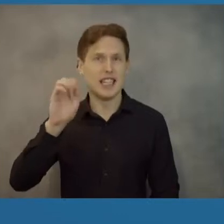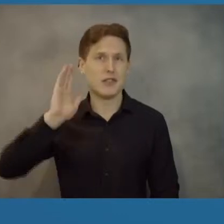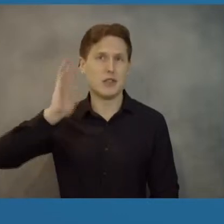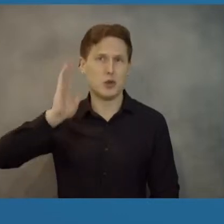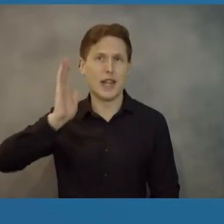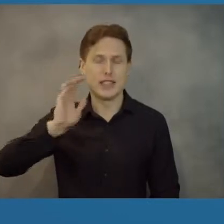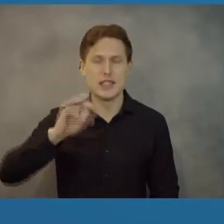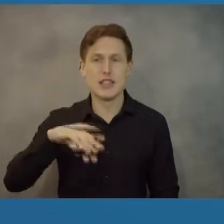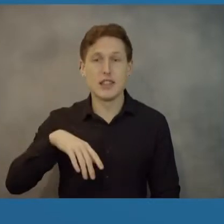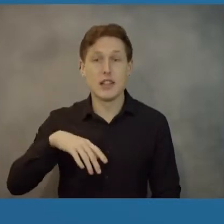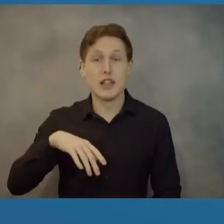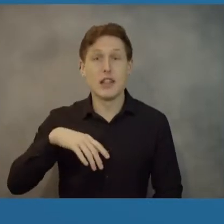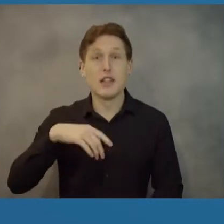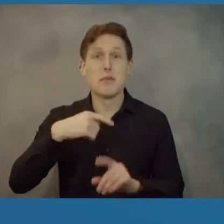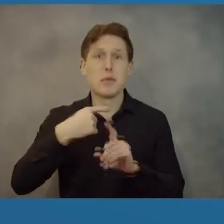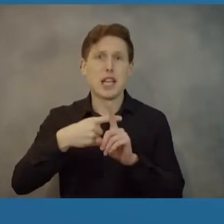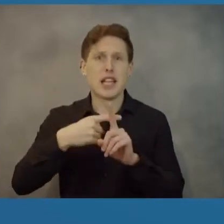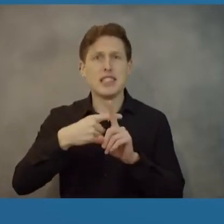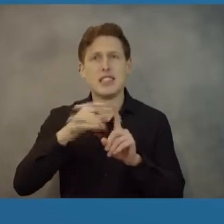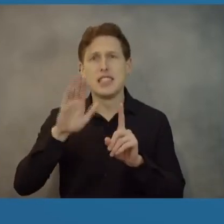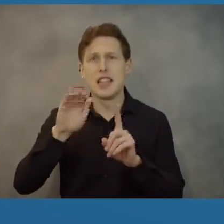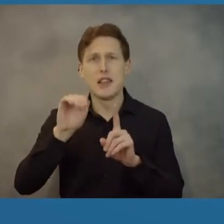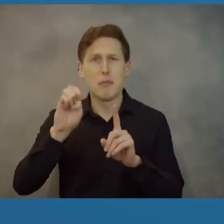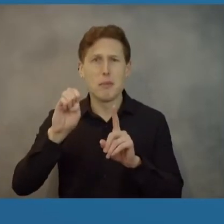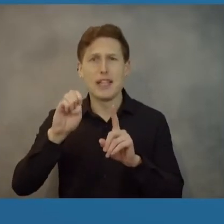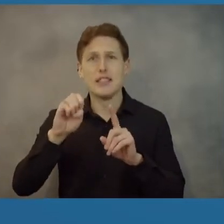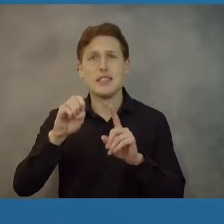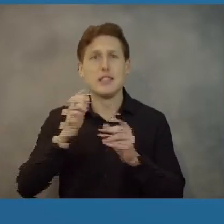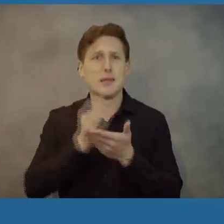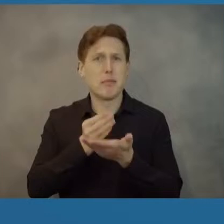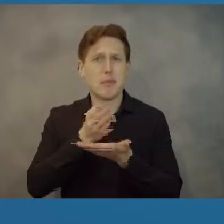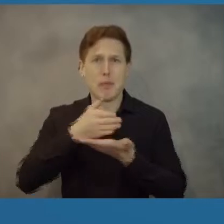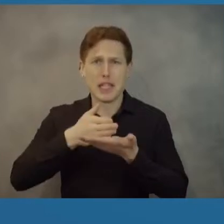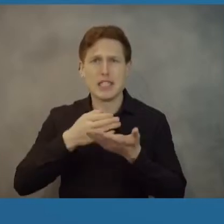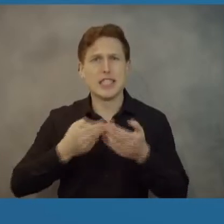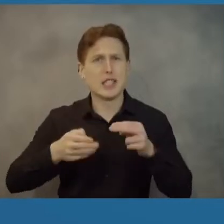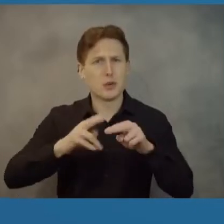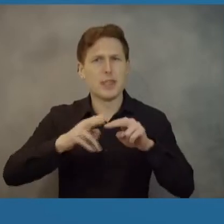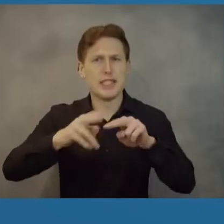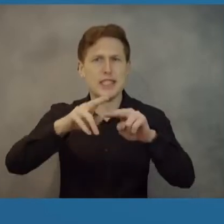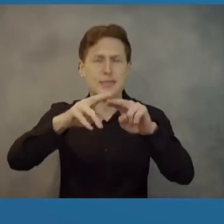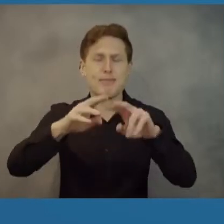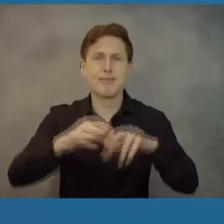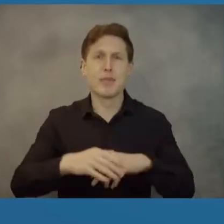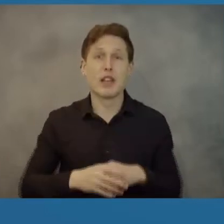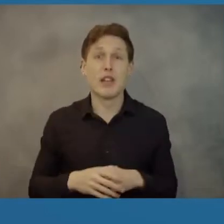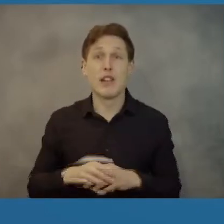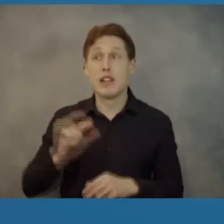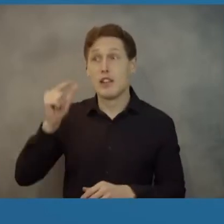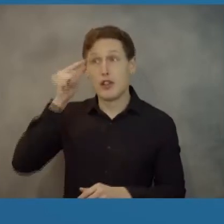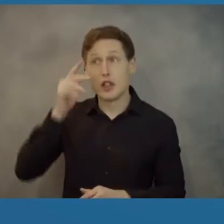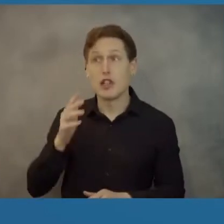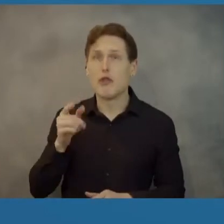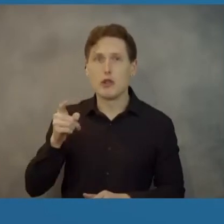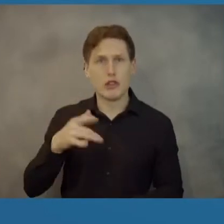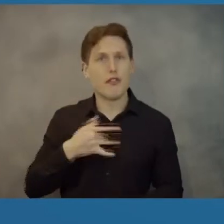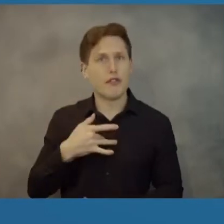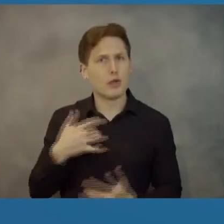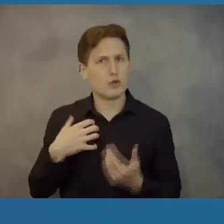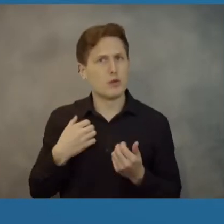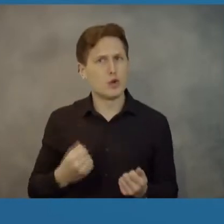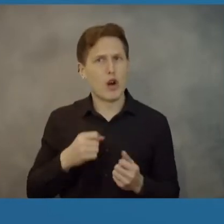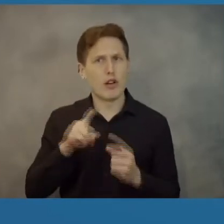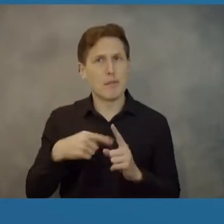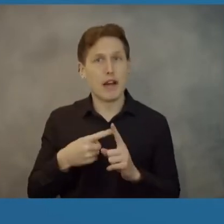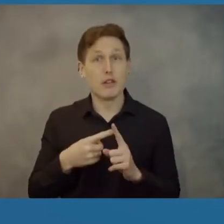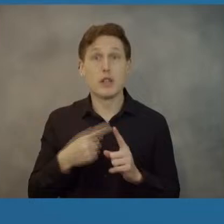budget increases year over year. And those are things that the governor feels deeply about, things that we would love to do, but just trying